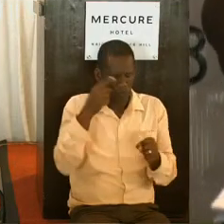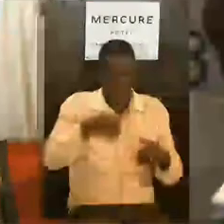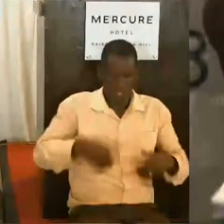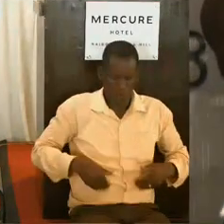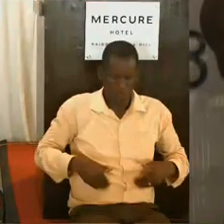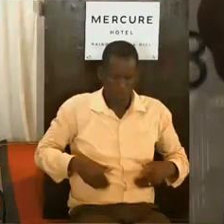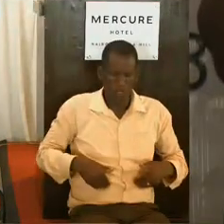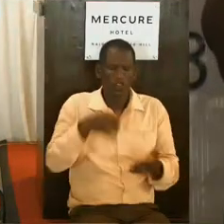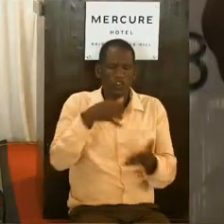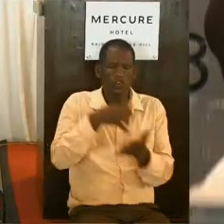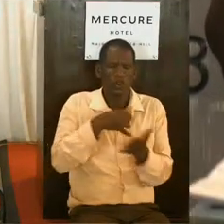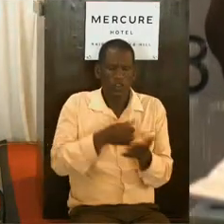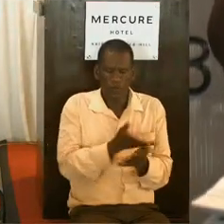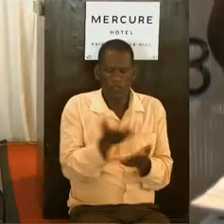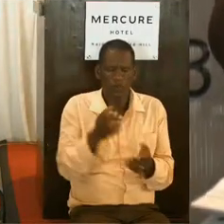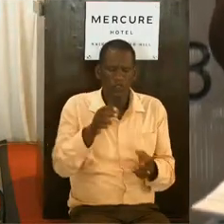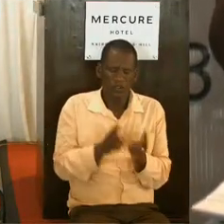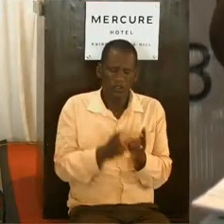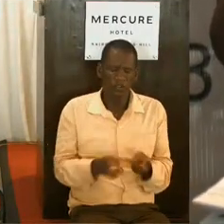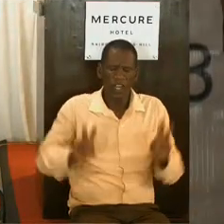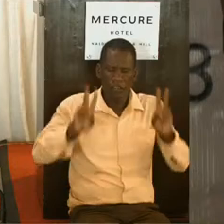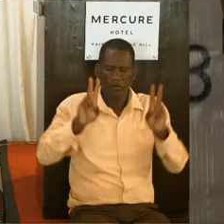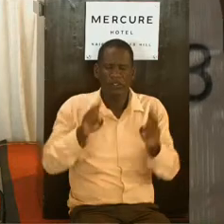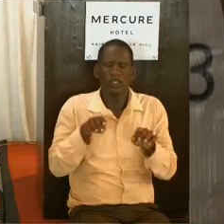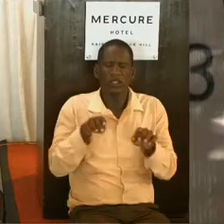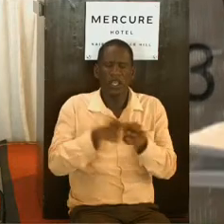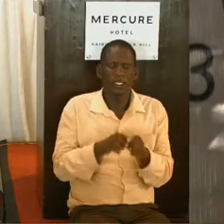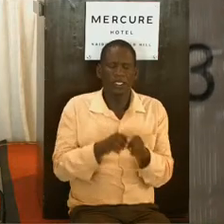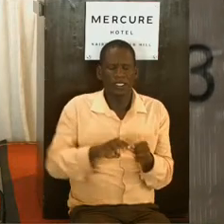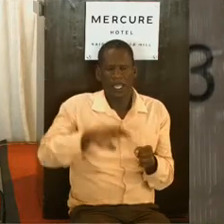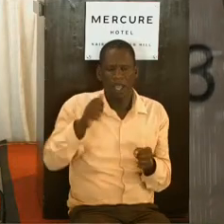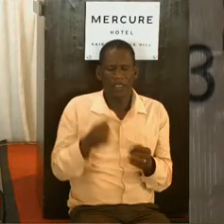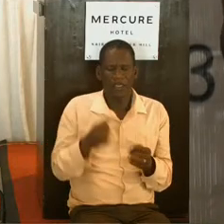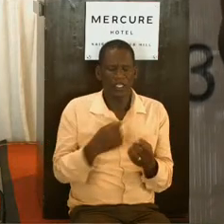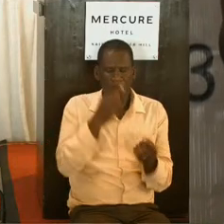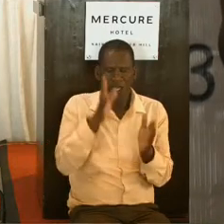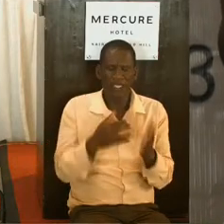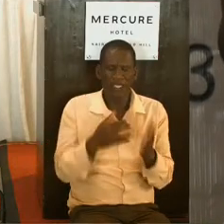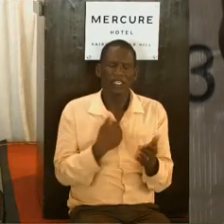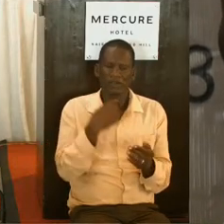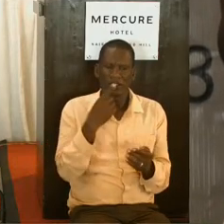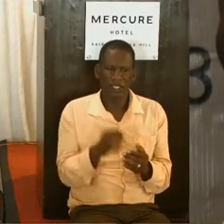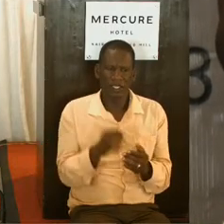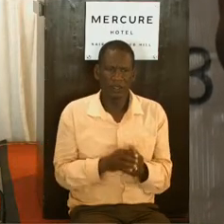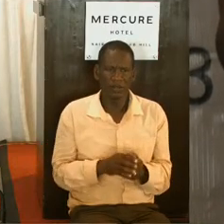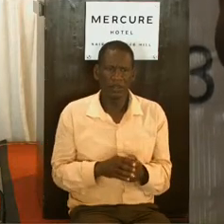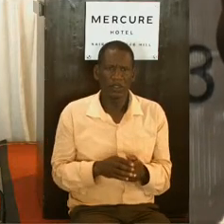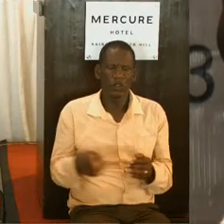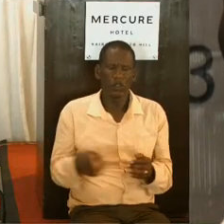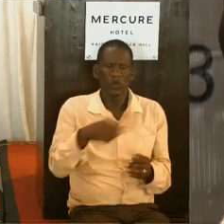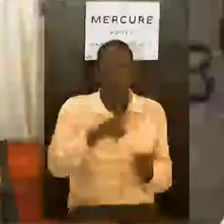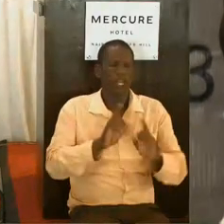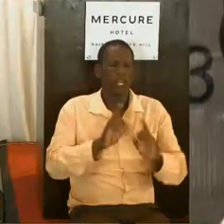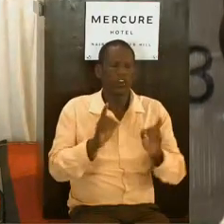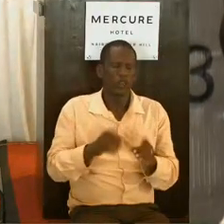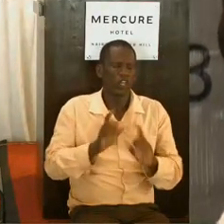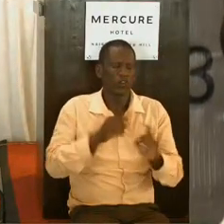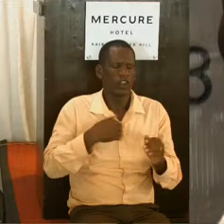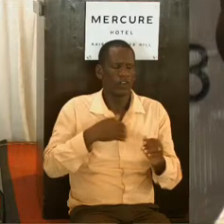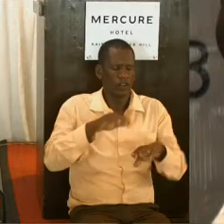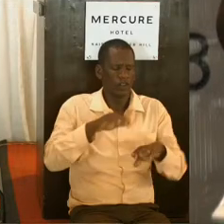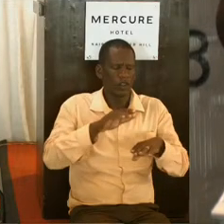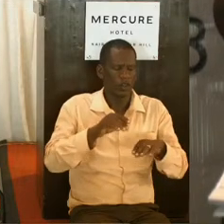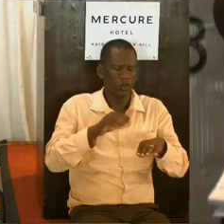to engage into those values because as the other speakers have said uh we lack role models in our